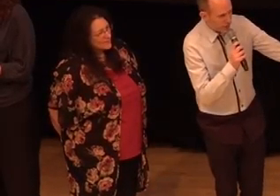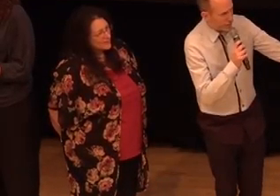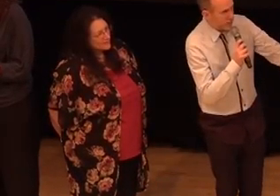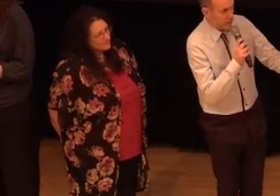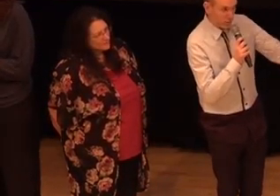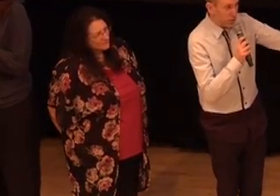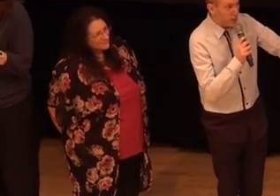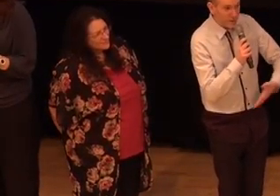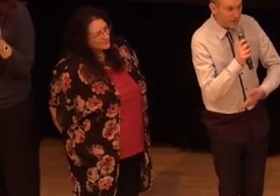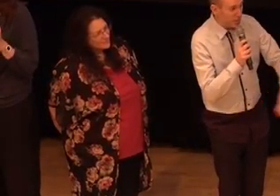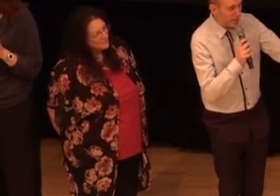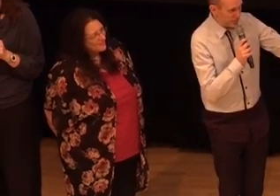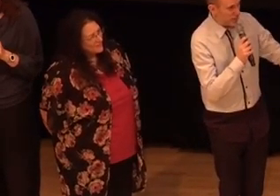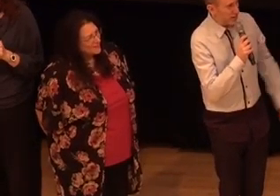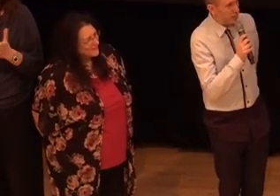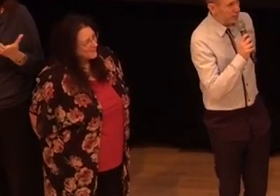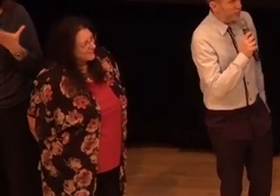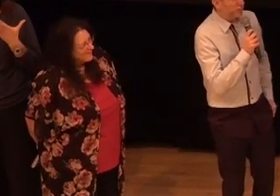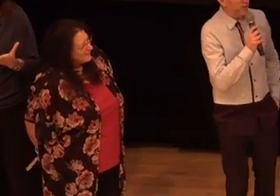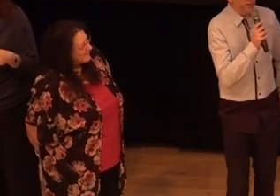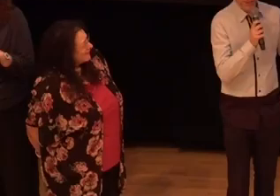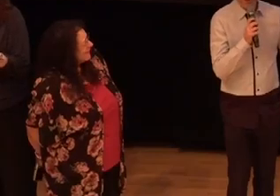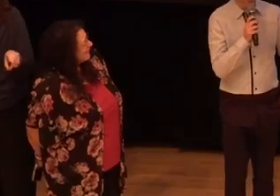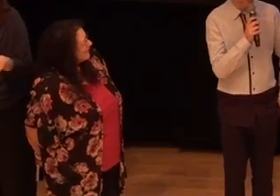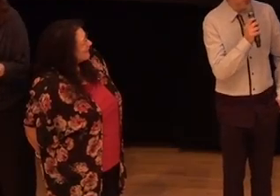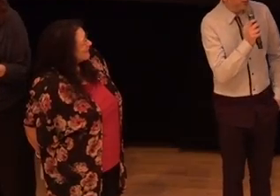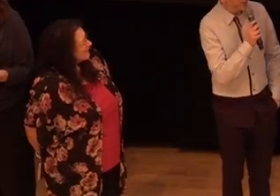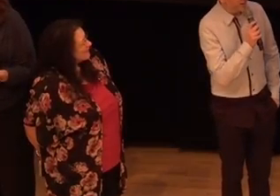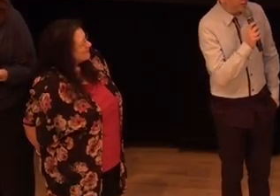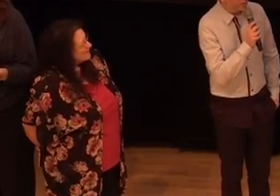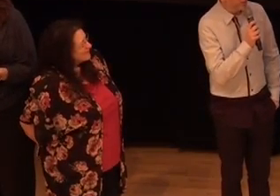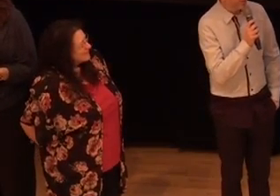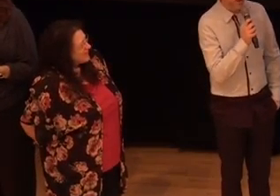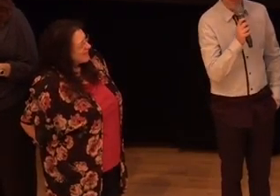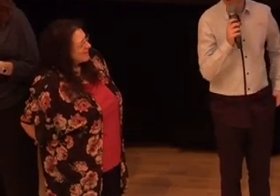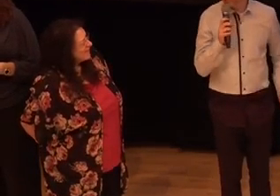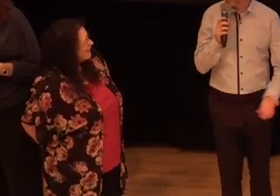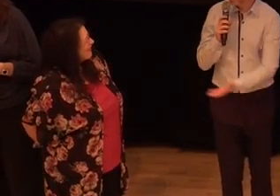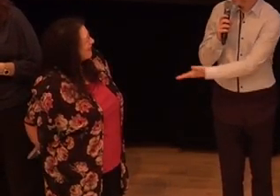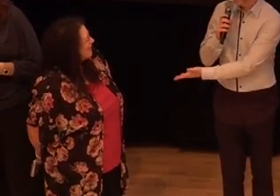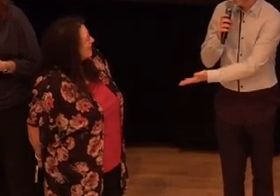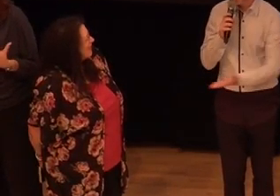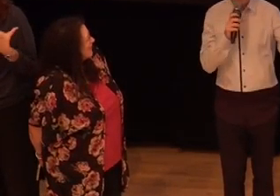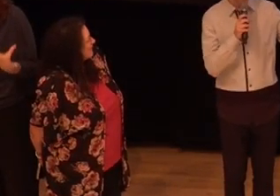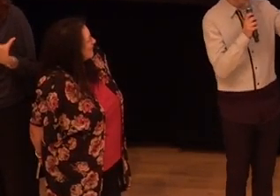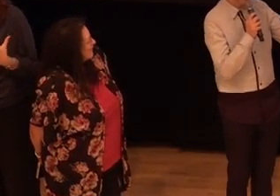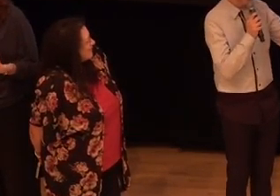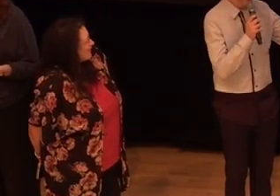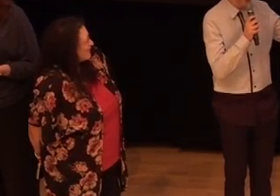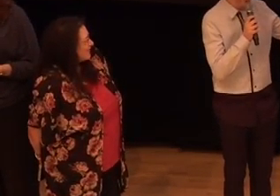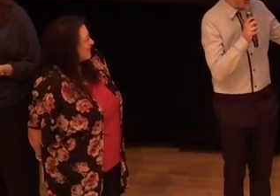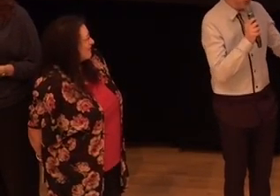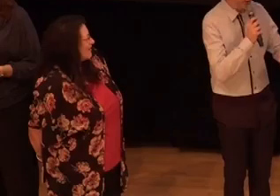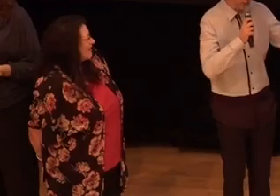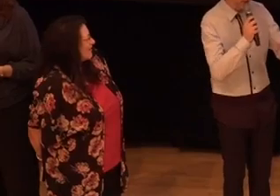I want to thank Warren and this amazing panel of special guests and experts. I want to thank Terry and